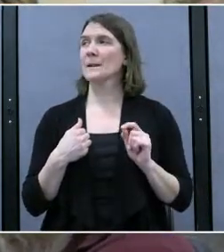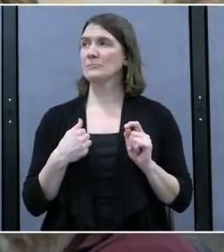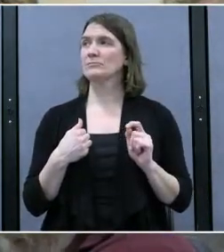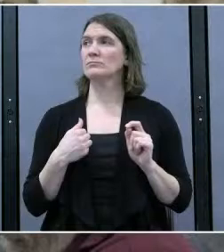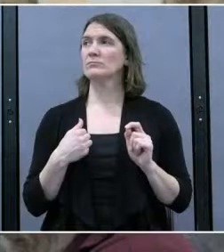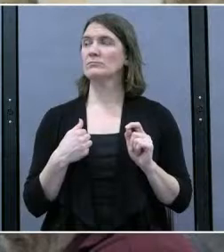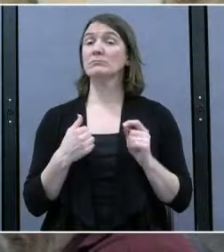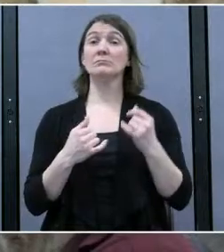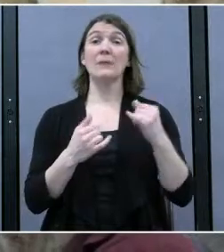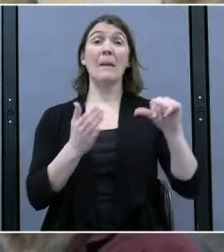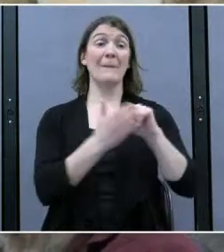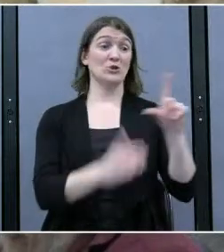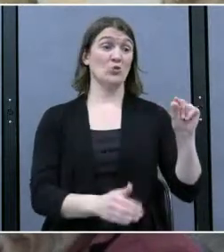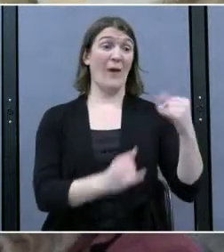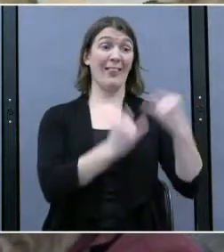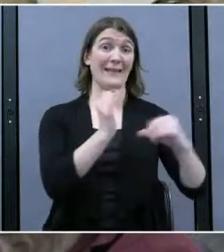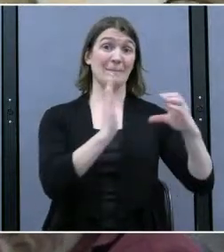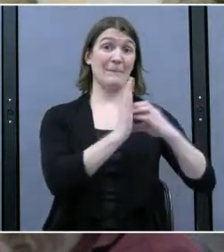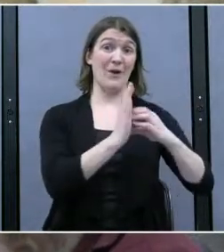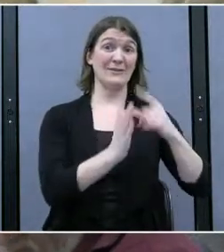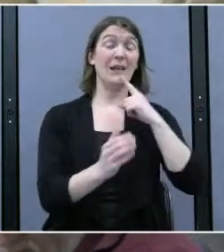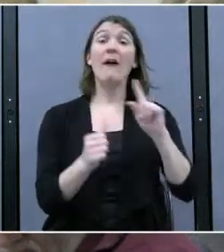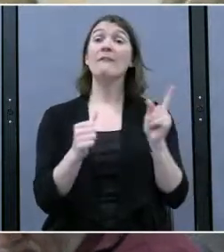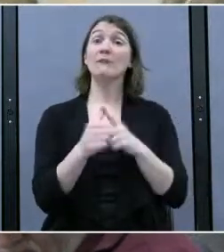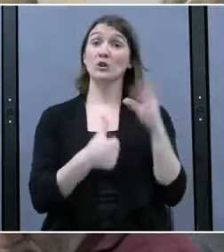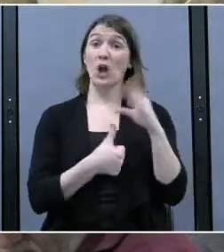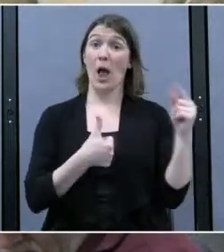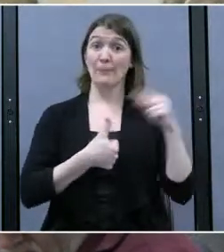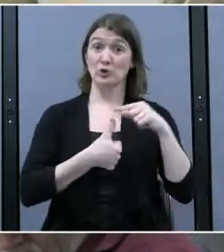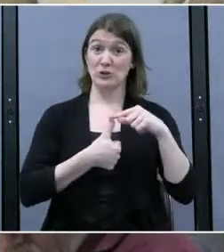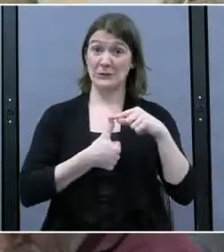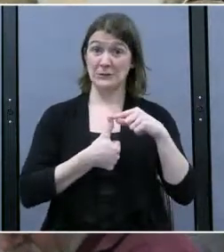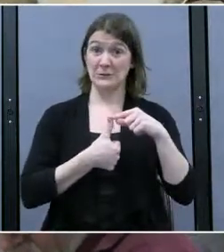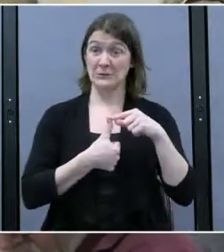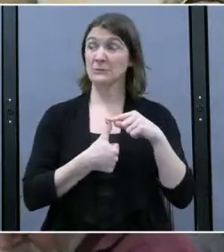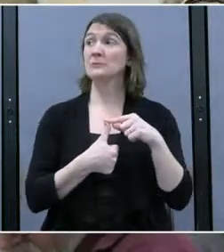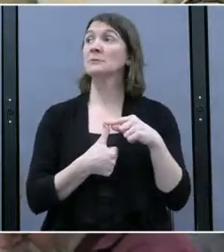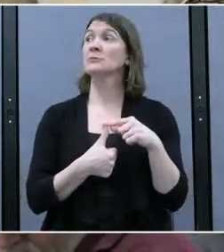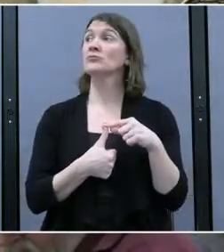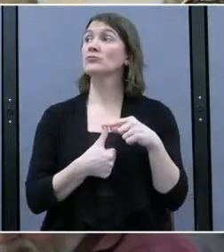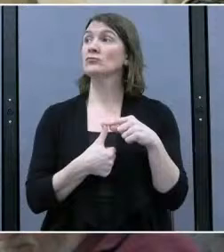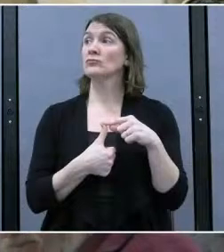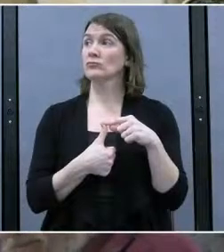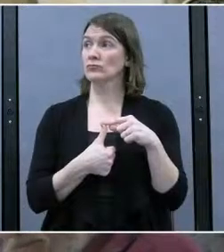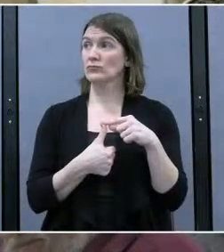So the last paragraph on page 20 says that the first option is that we